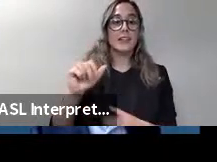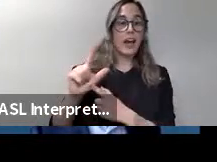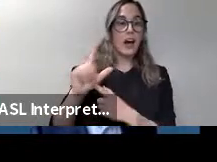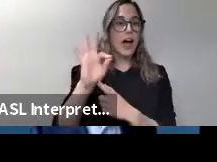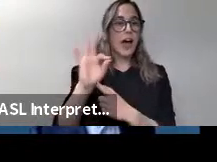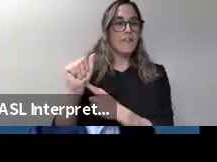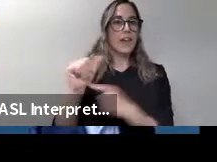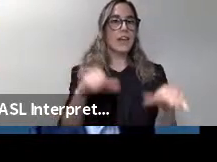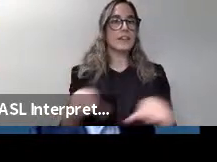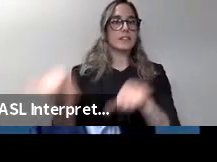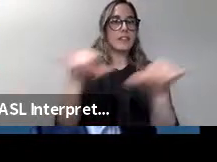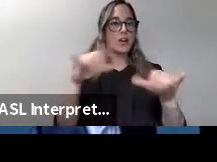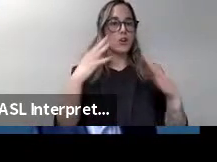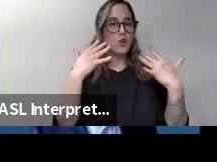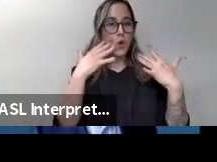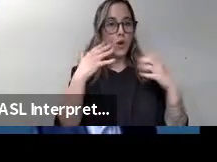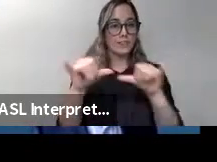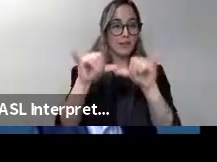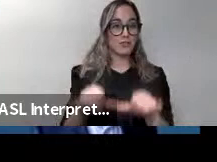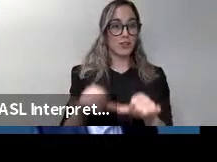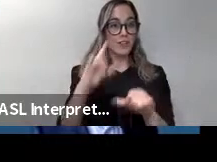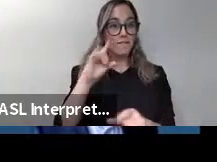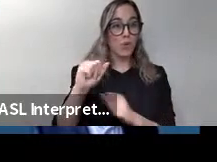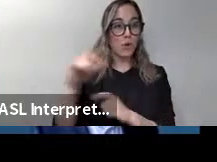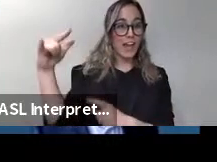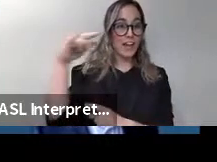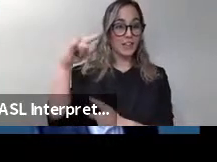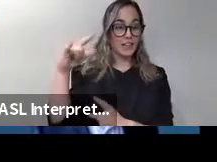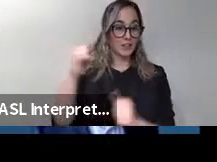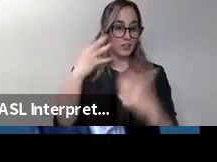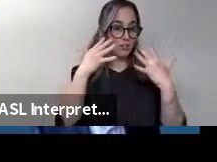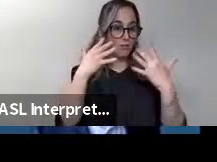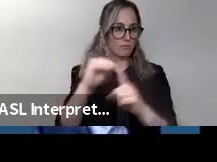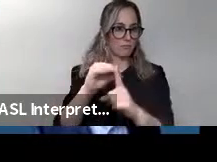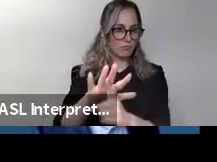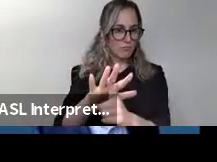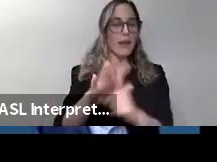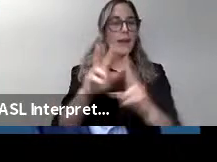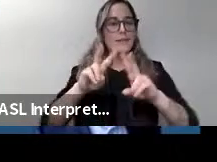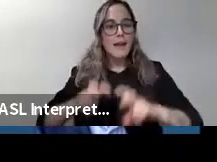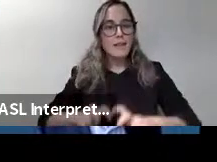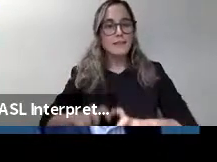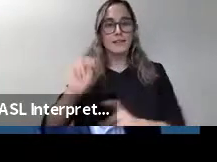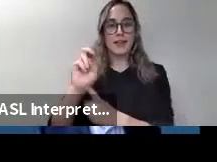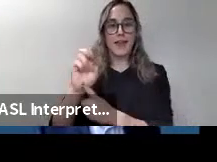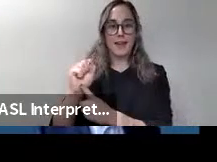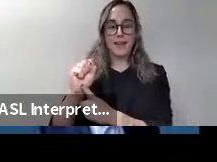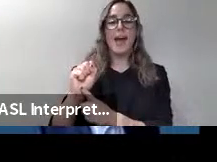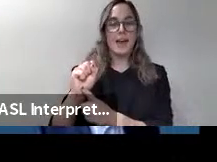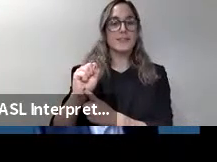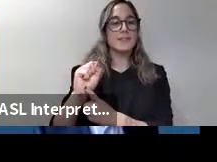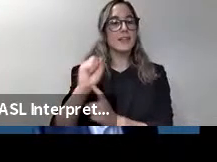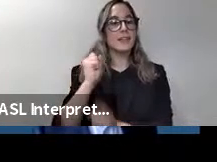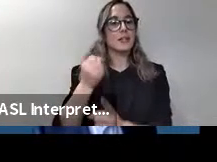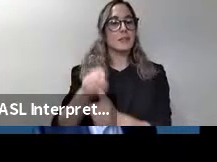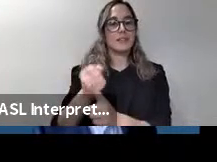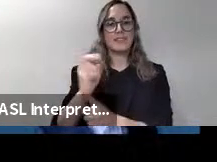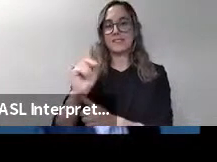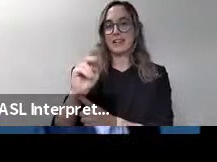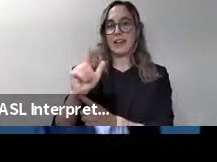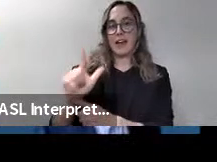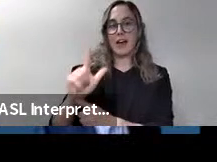standard noise metric for its studies of aviation noise exposure, the analysis of the Neighborhood Environmental Survey computed DNL from aircraft